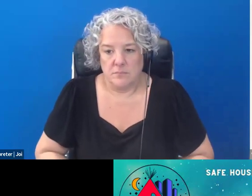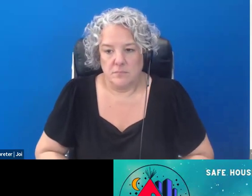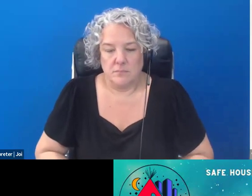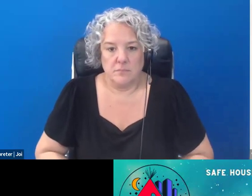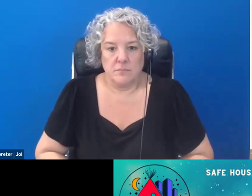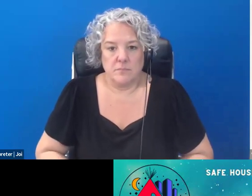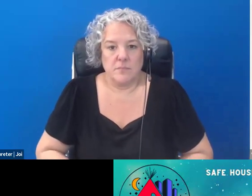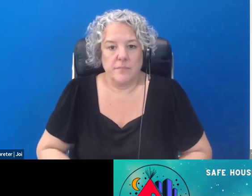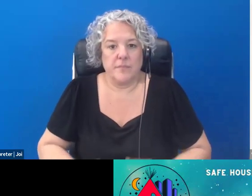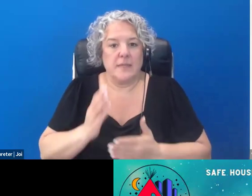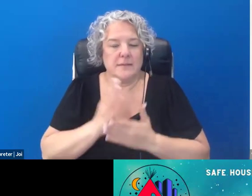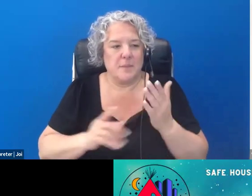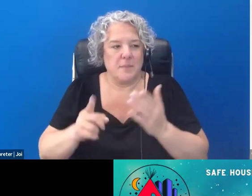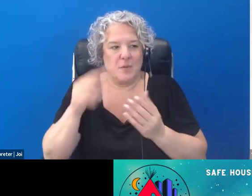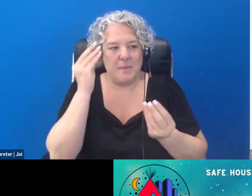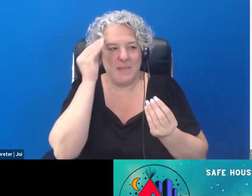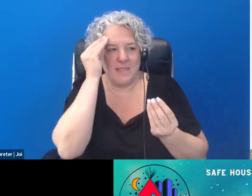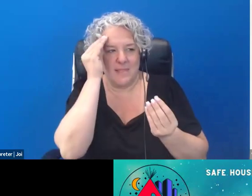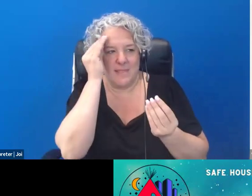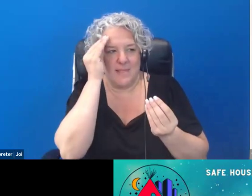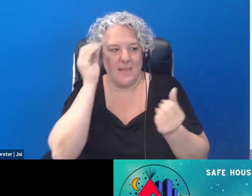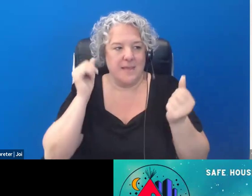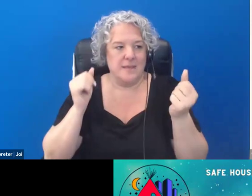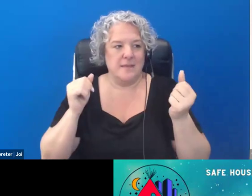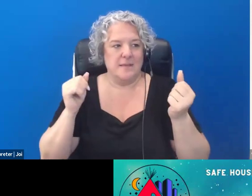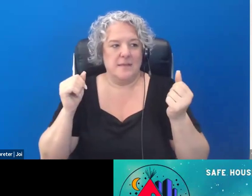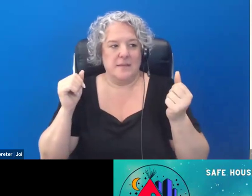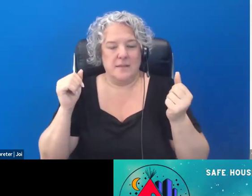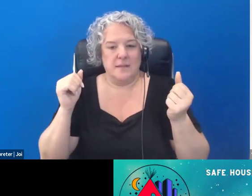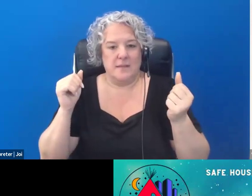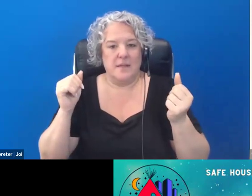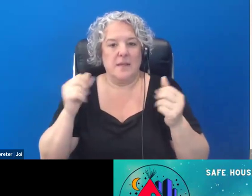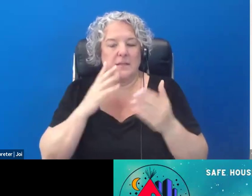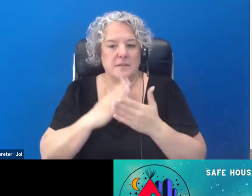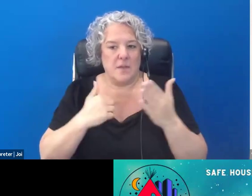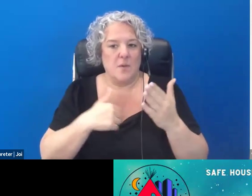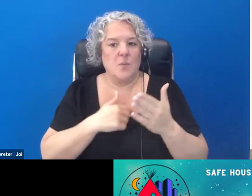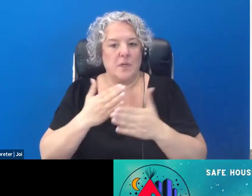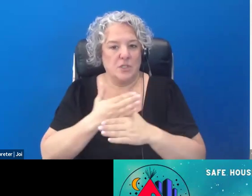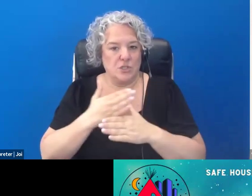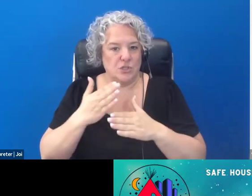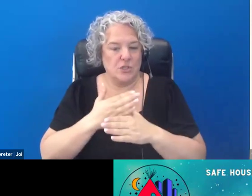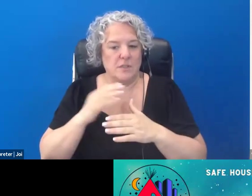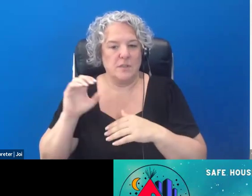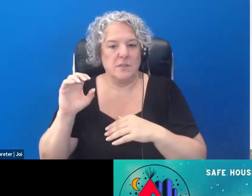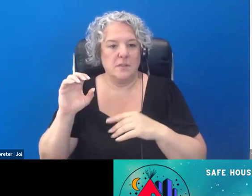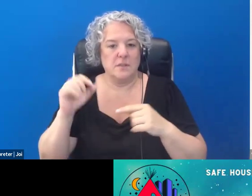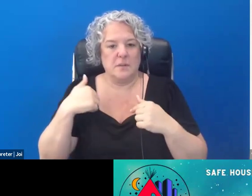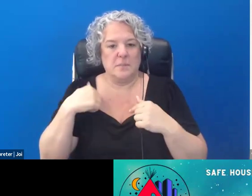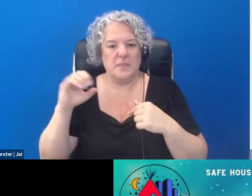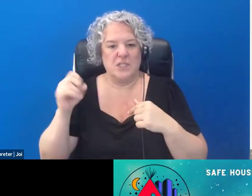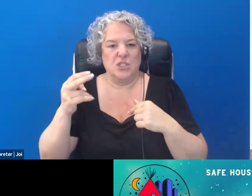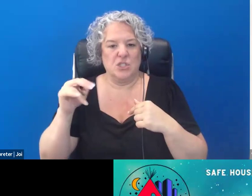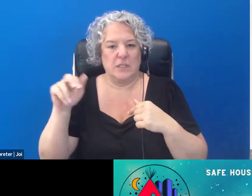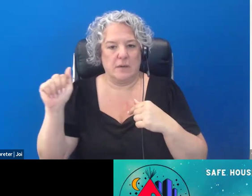While folks maybe marinate, as I like to say, a little bit on some of the things that we've shared thus far, and this is Sheena speaking,